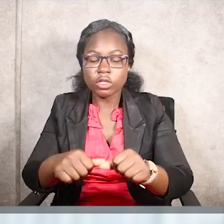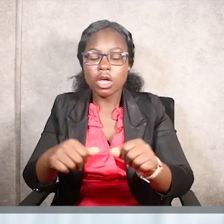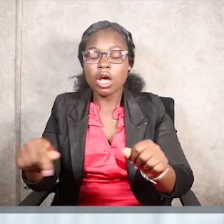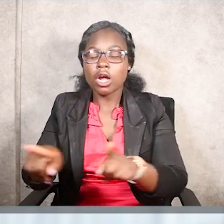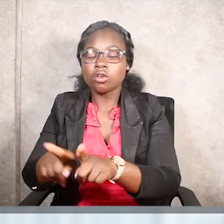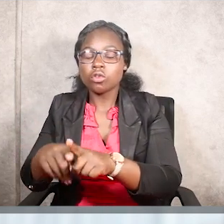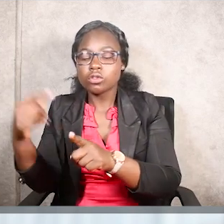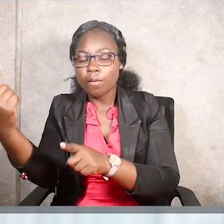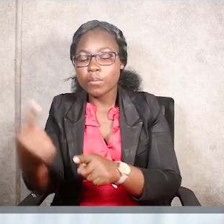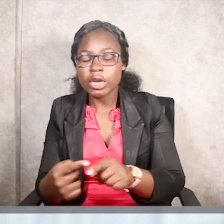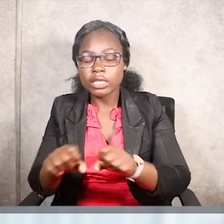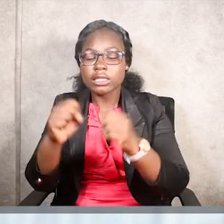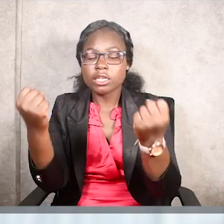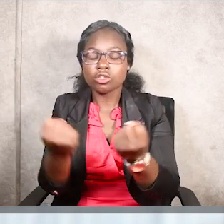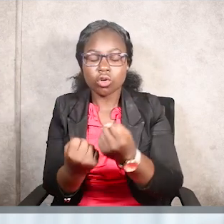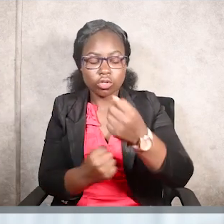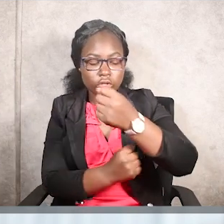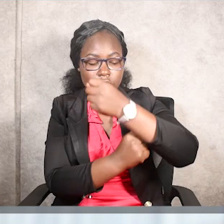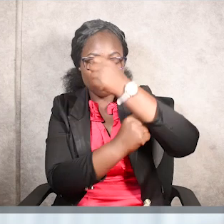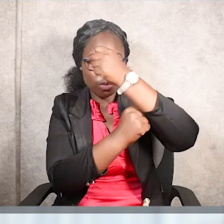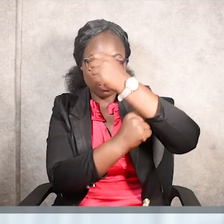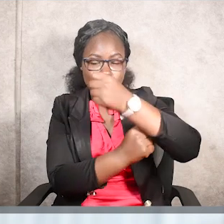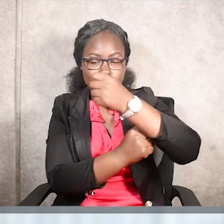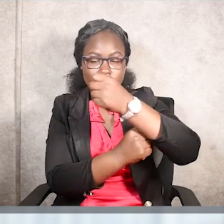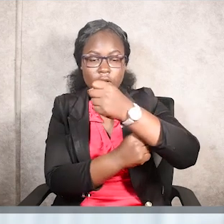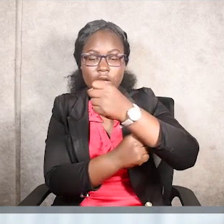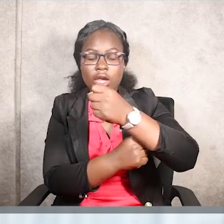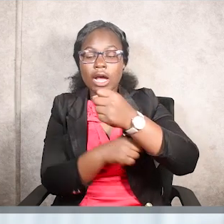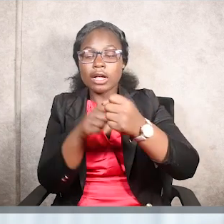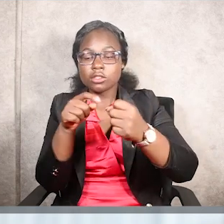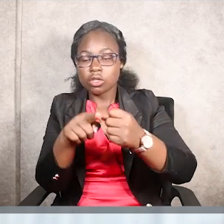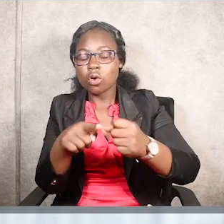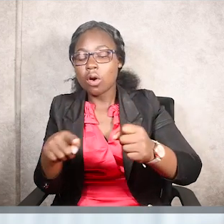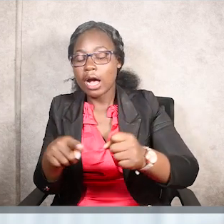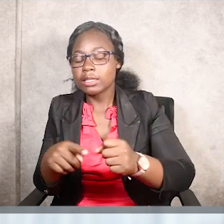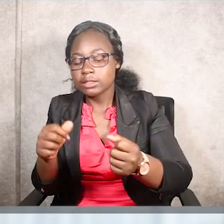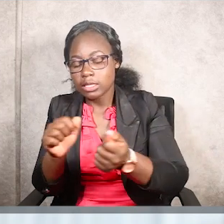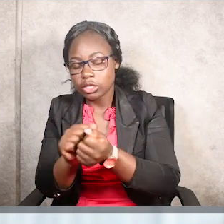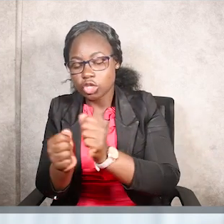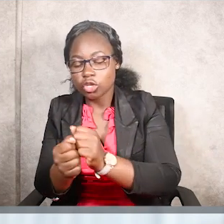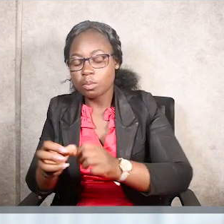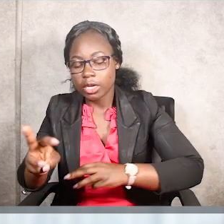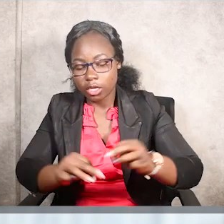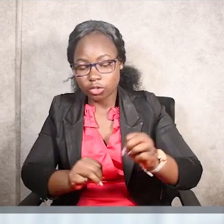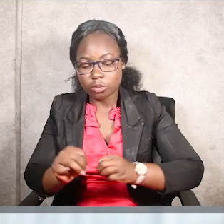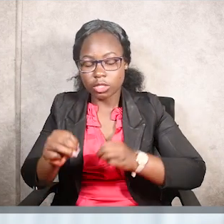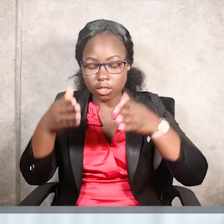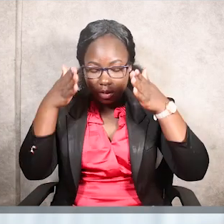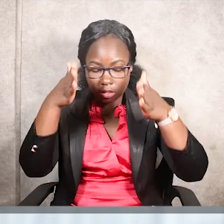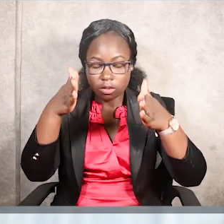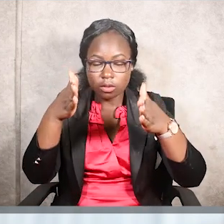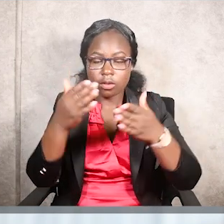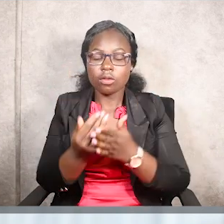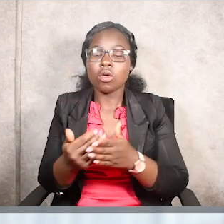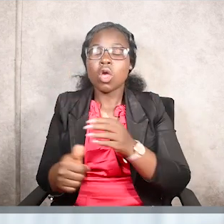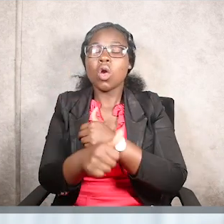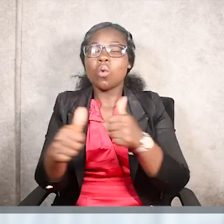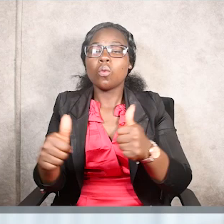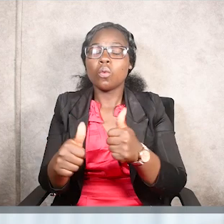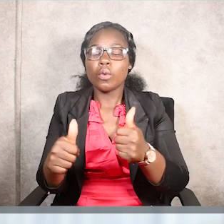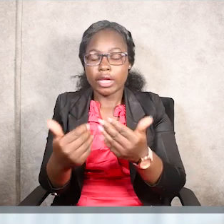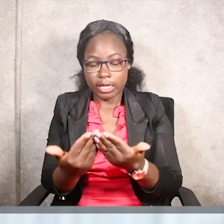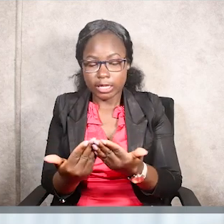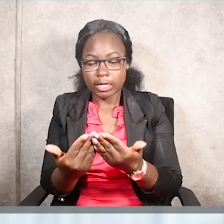social support as far as change management is concerned. Effective leadership and support